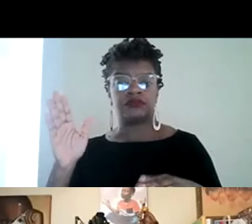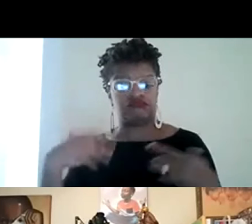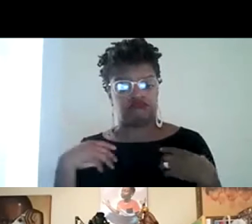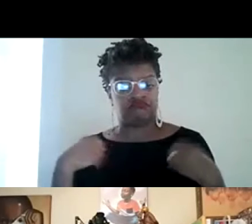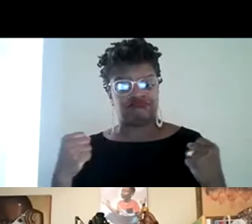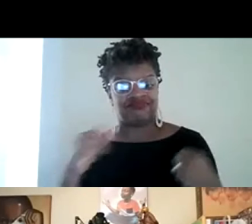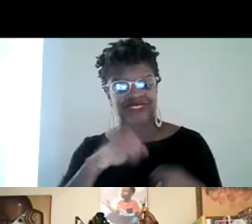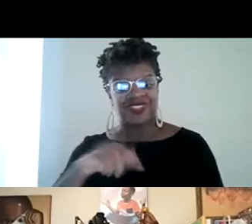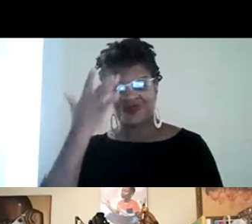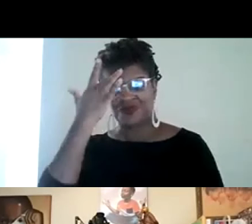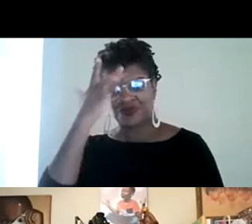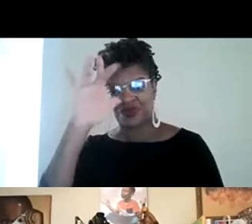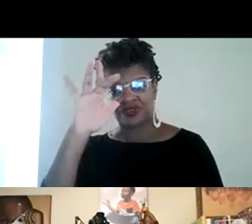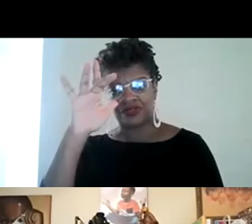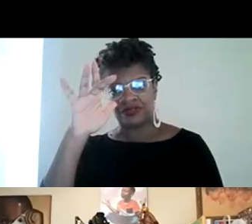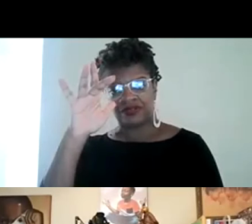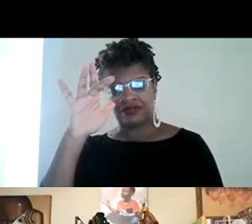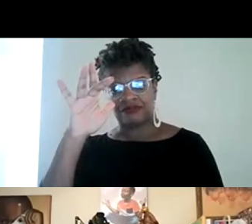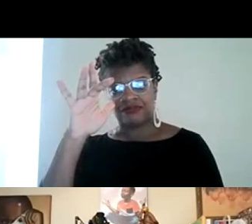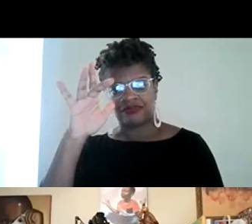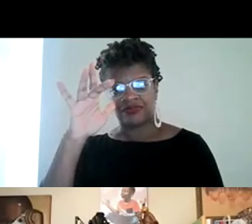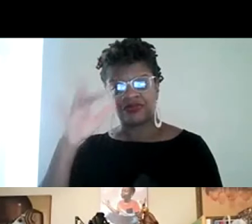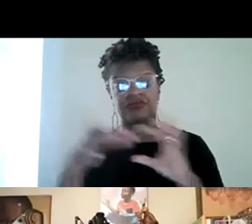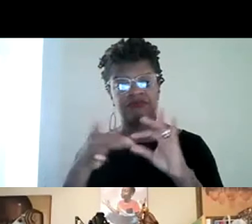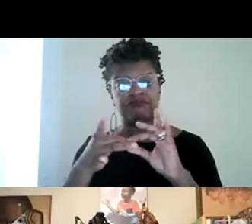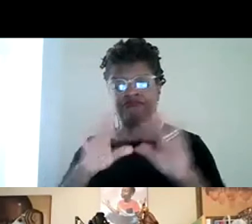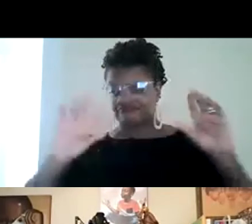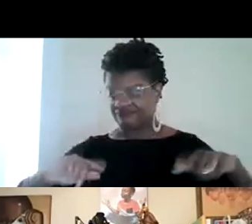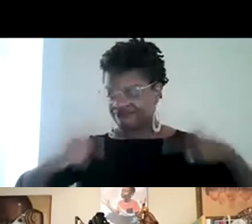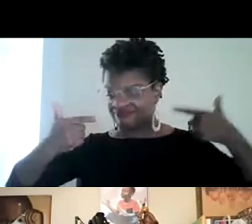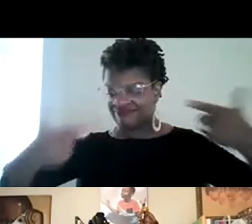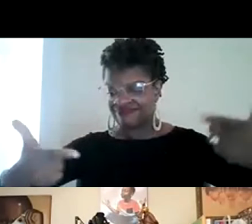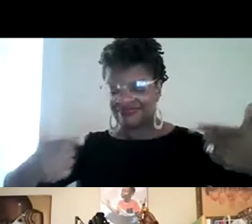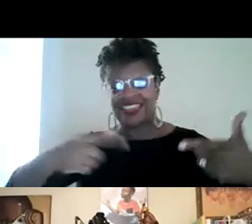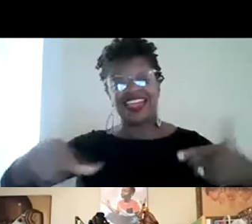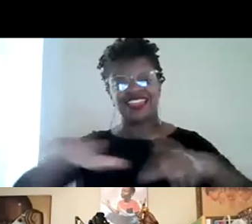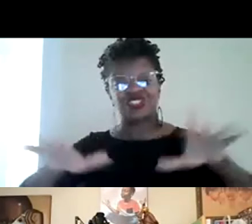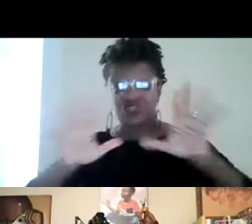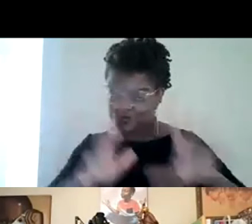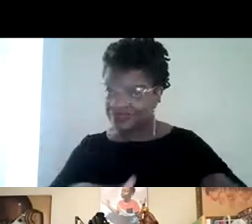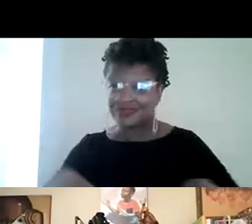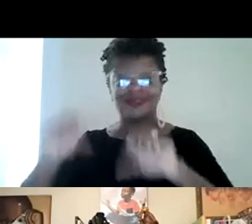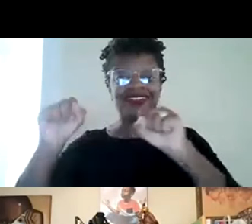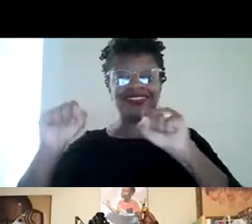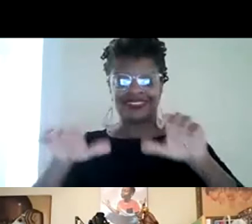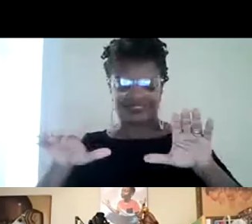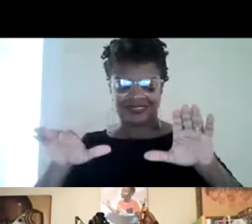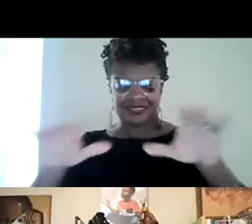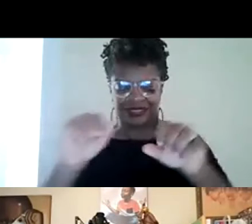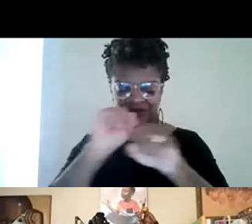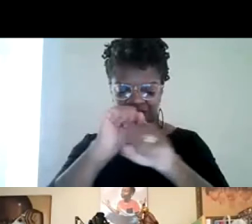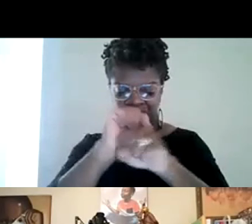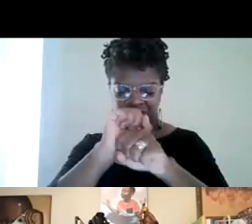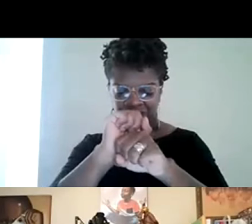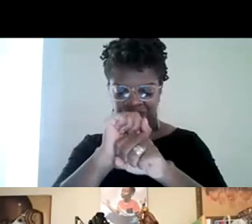their brilliance, take from us the mantle, and they will go forward and do this important work again